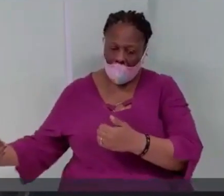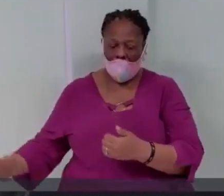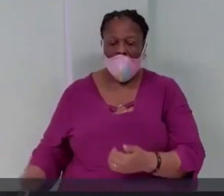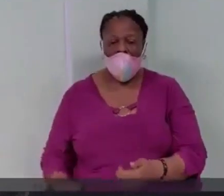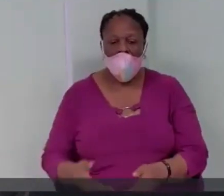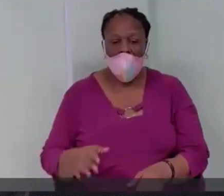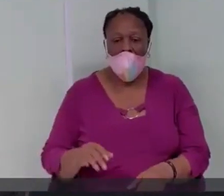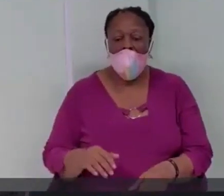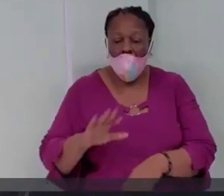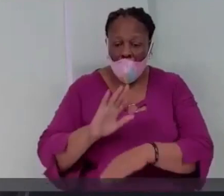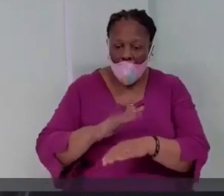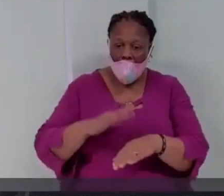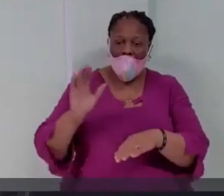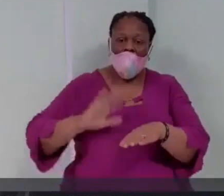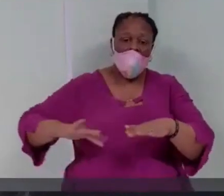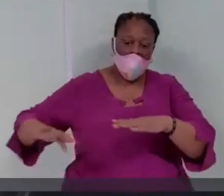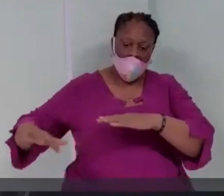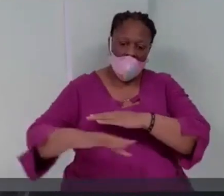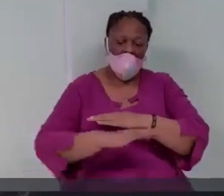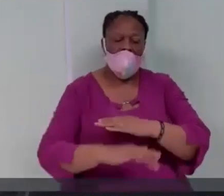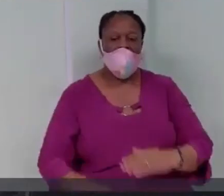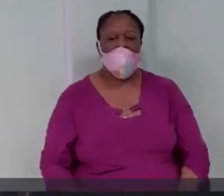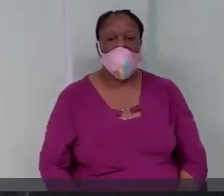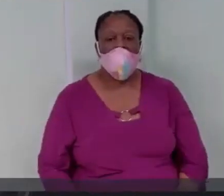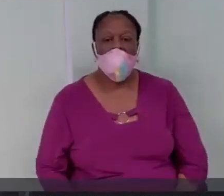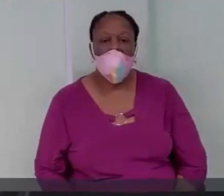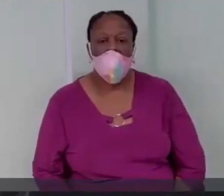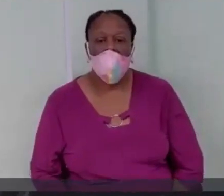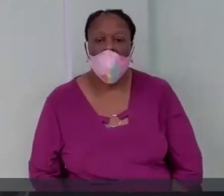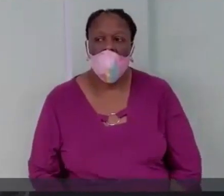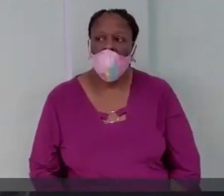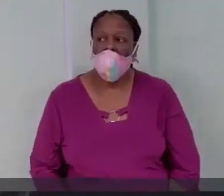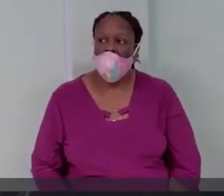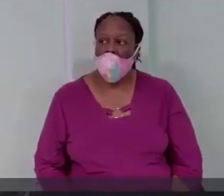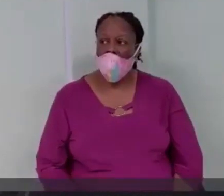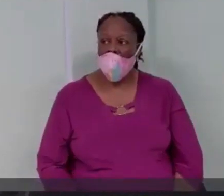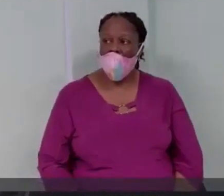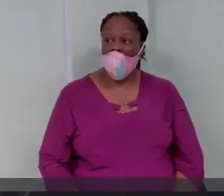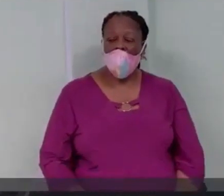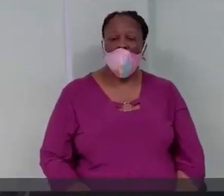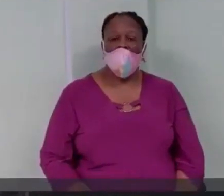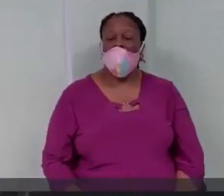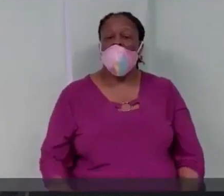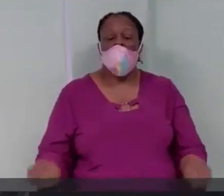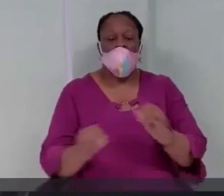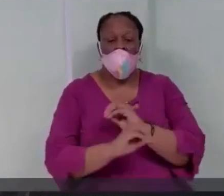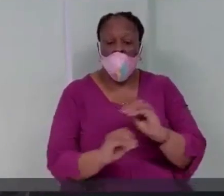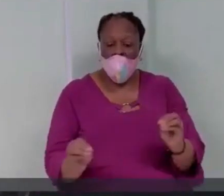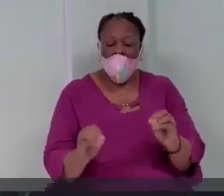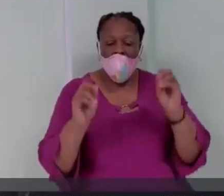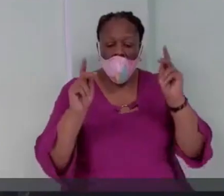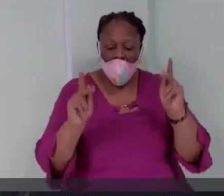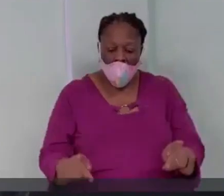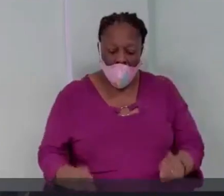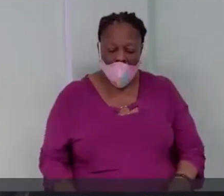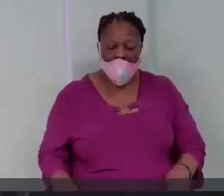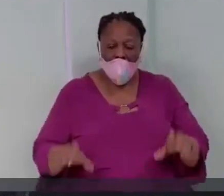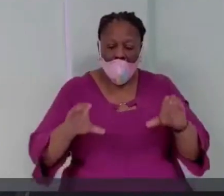distancing protocols on the beach. Section 9 states, no person shall